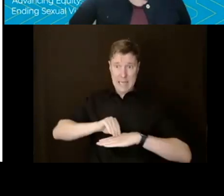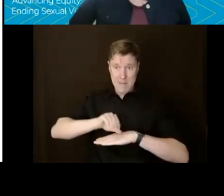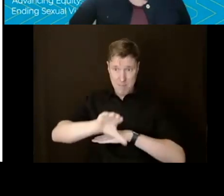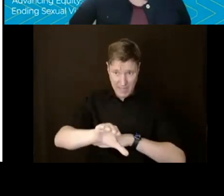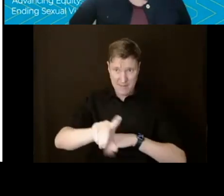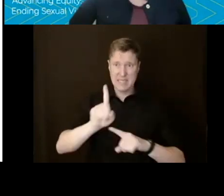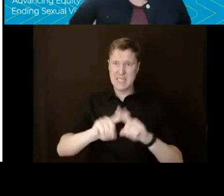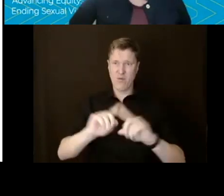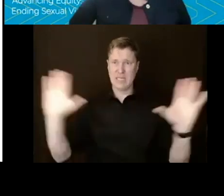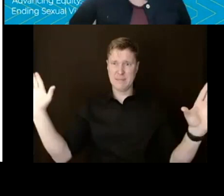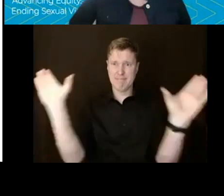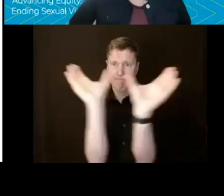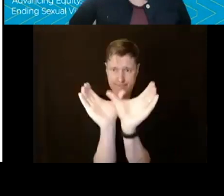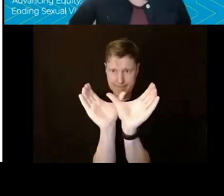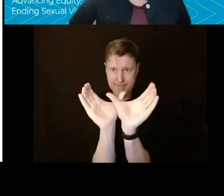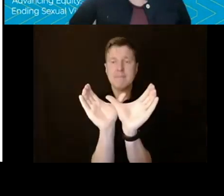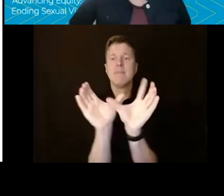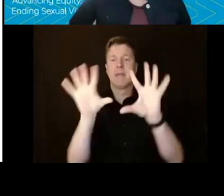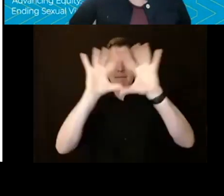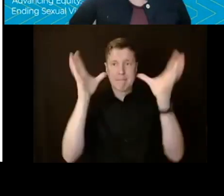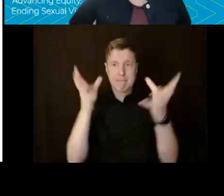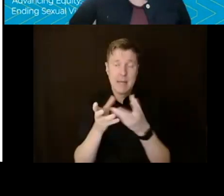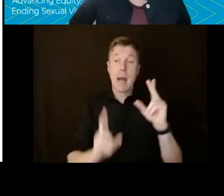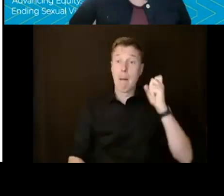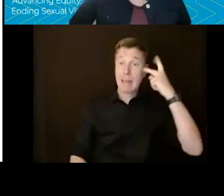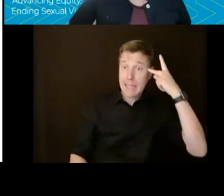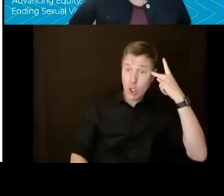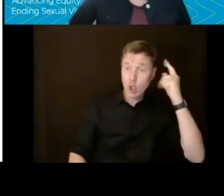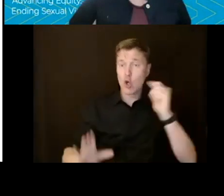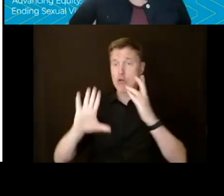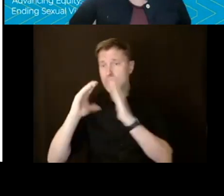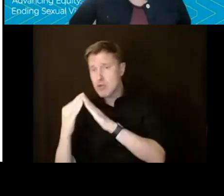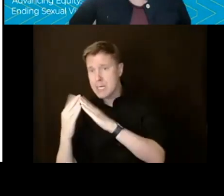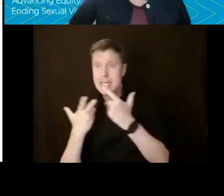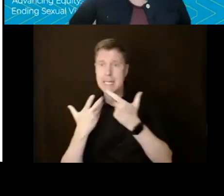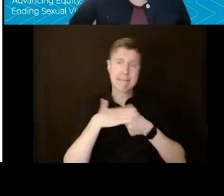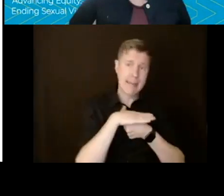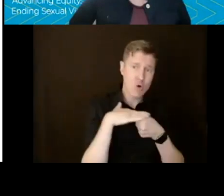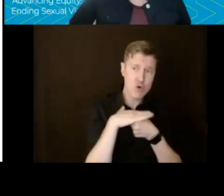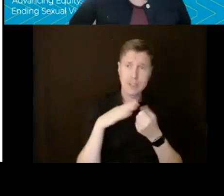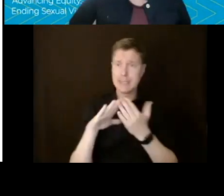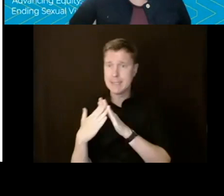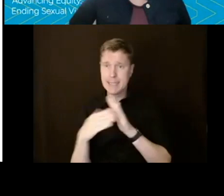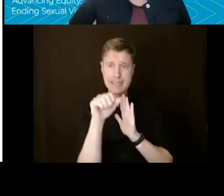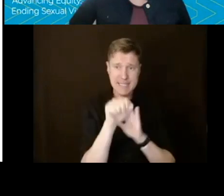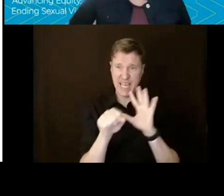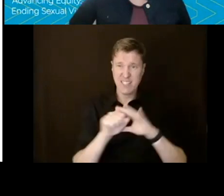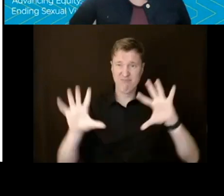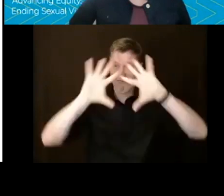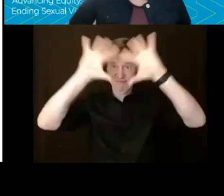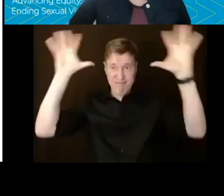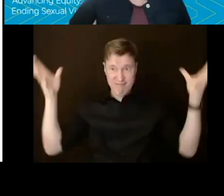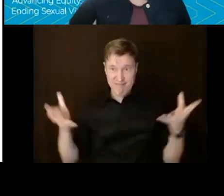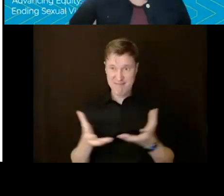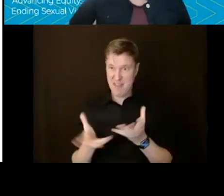create the political landscape, the communities, the neighborhoods, the cities, states, the country, and